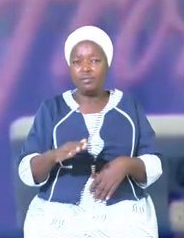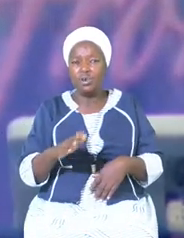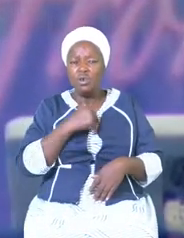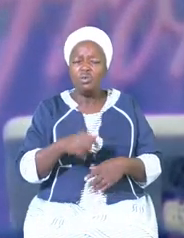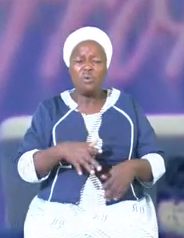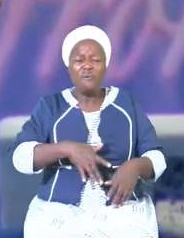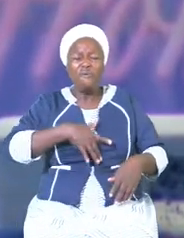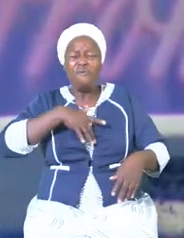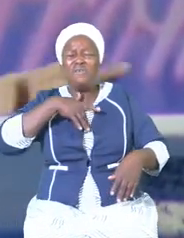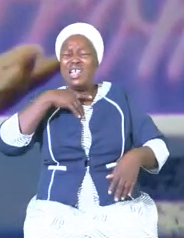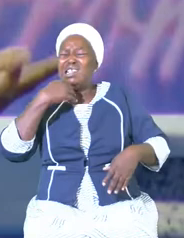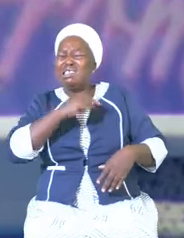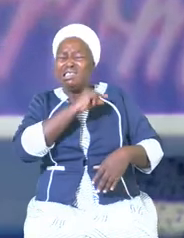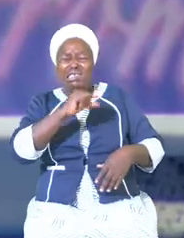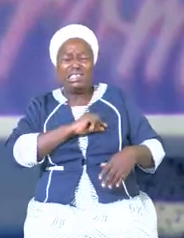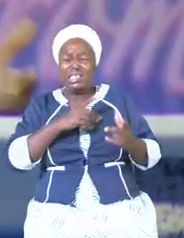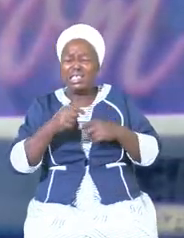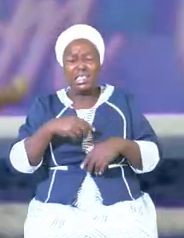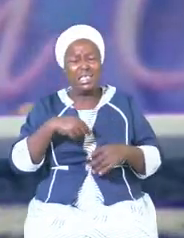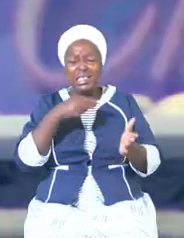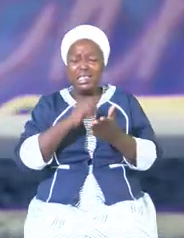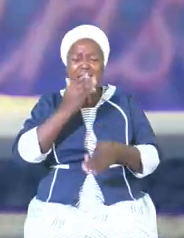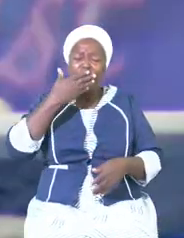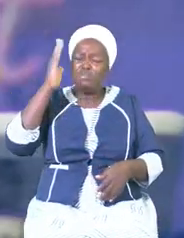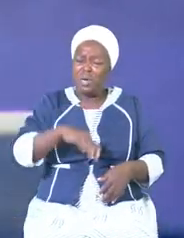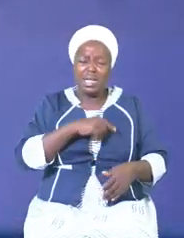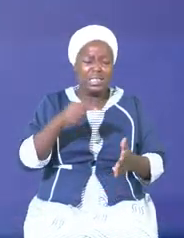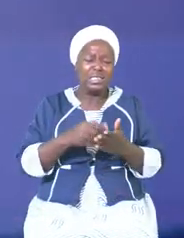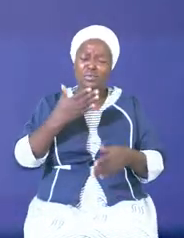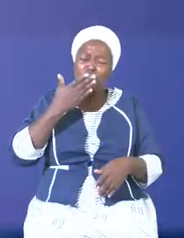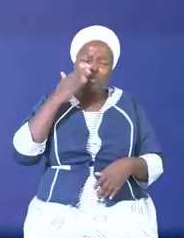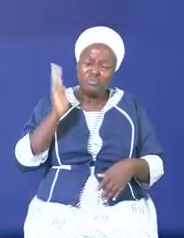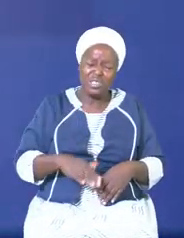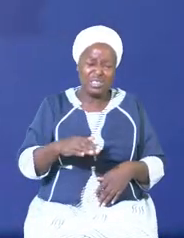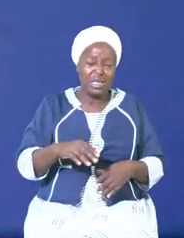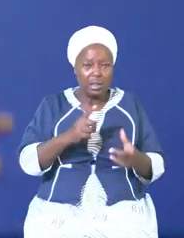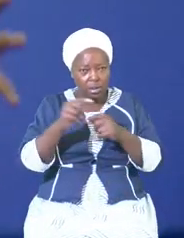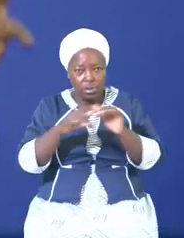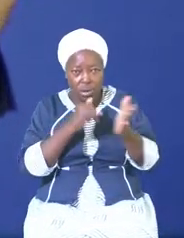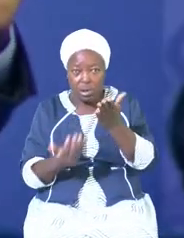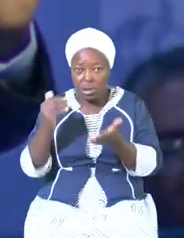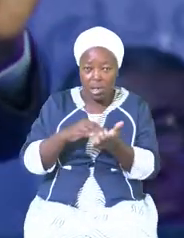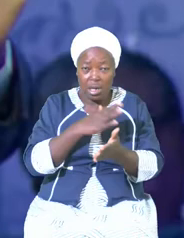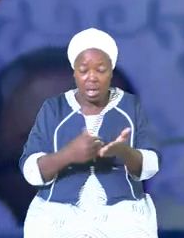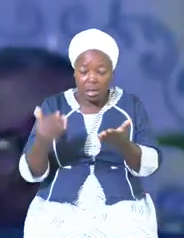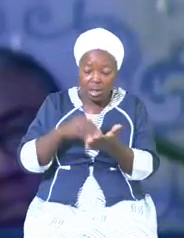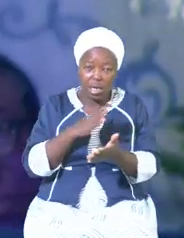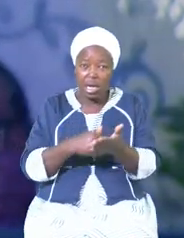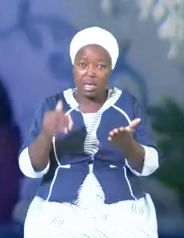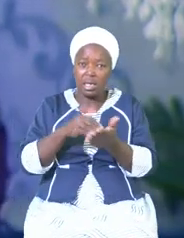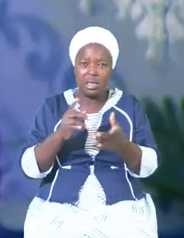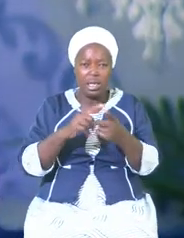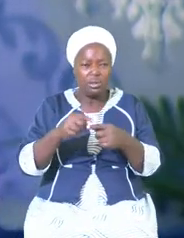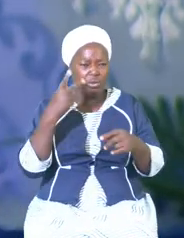This is bad. This is terrible. If you do it again and do it again and do it again, and you behold